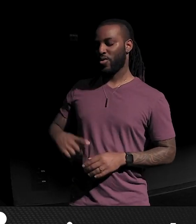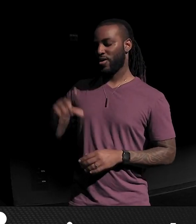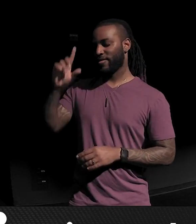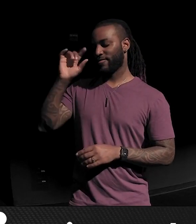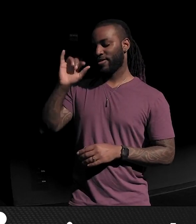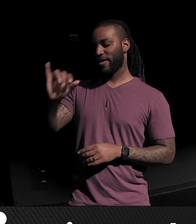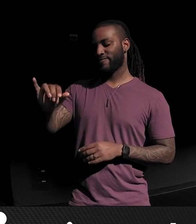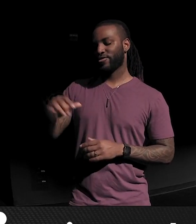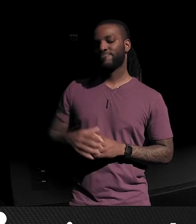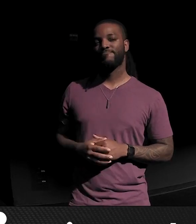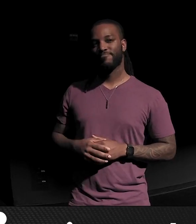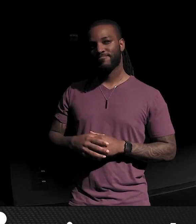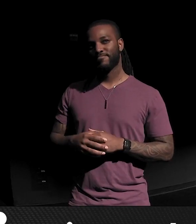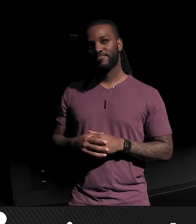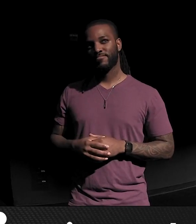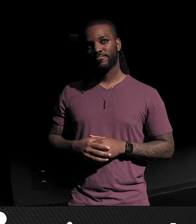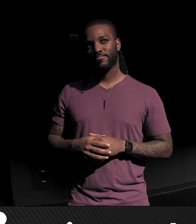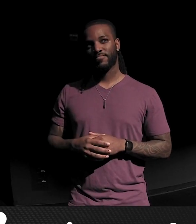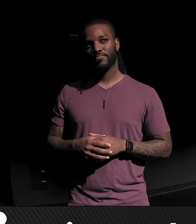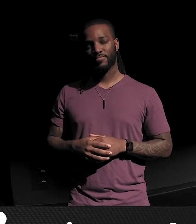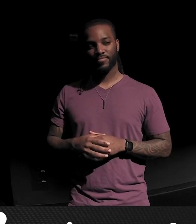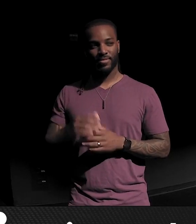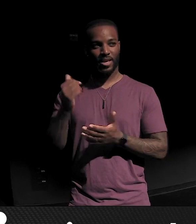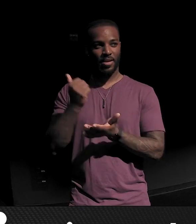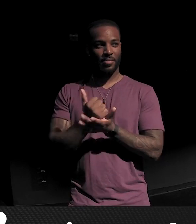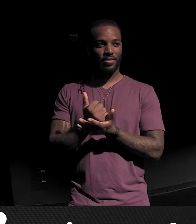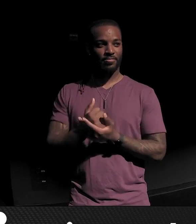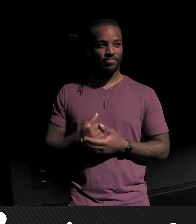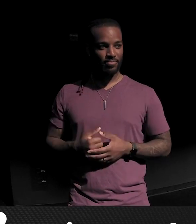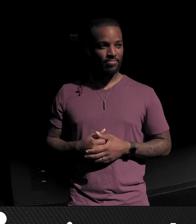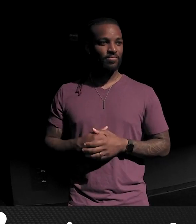Lord forever. Amen.